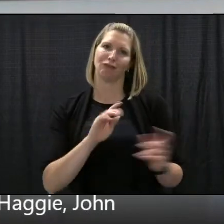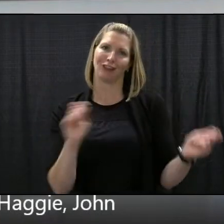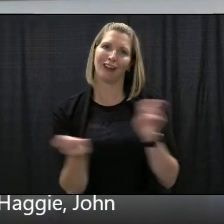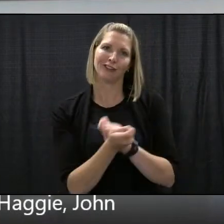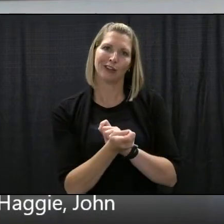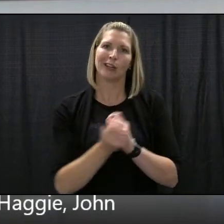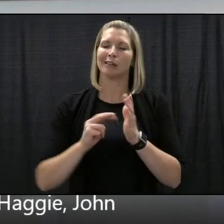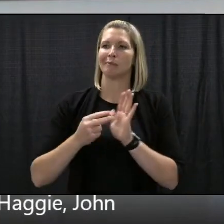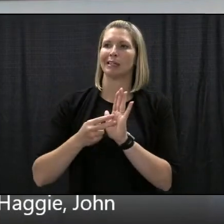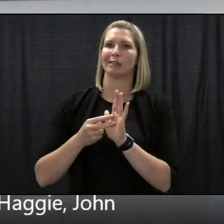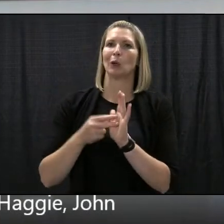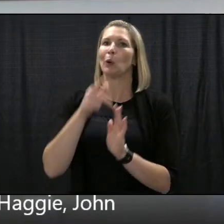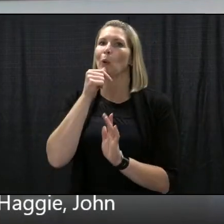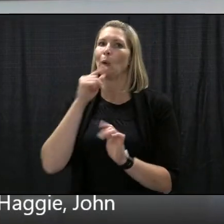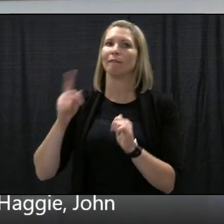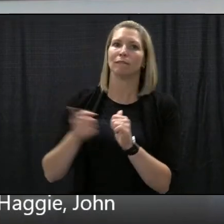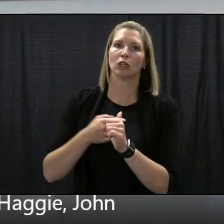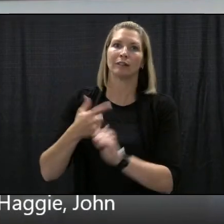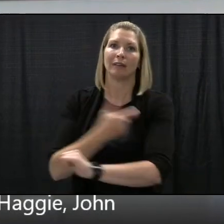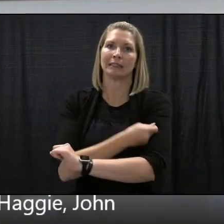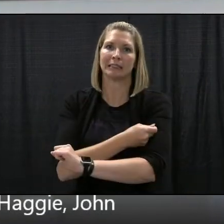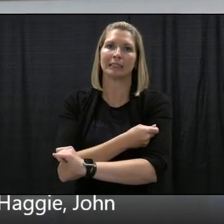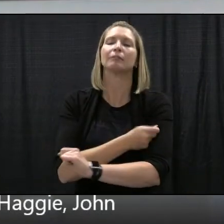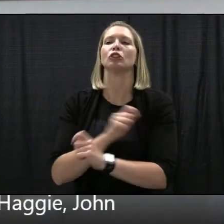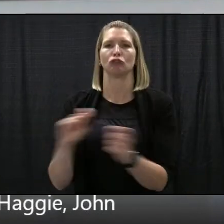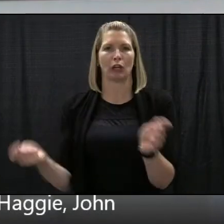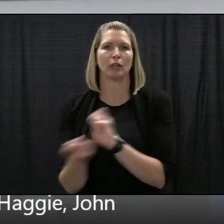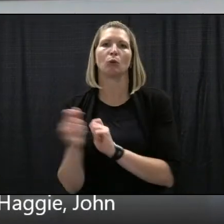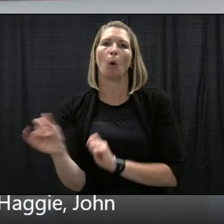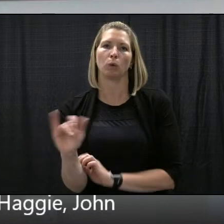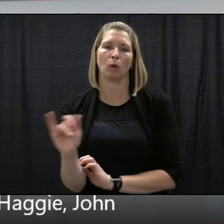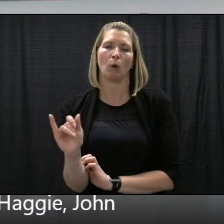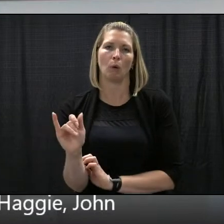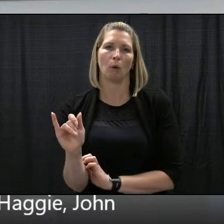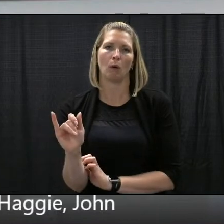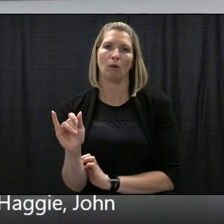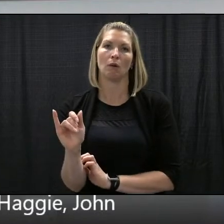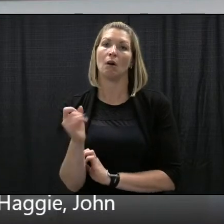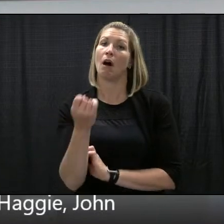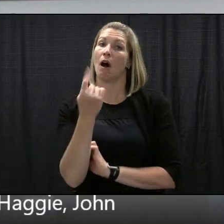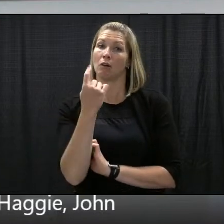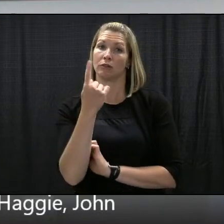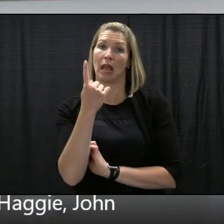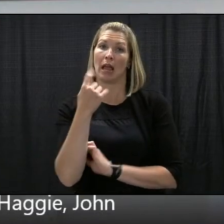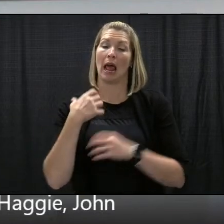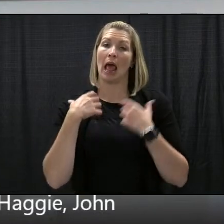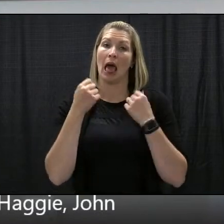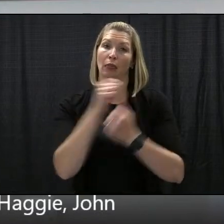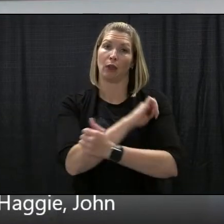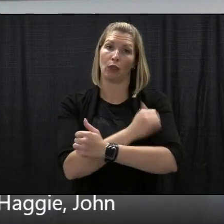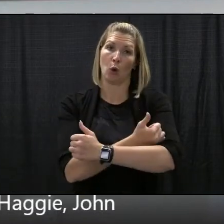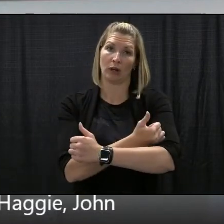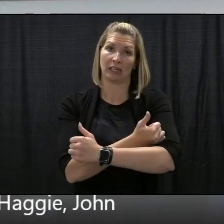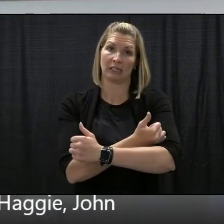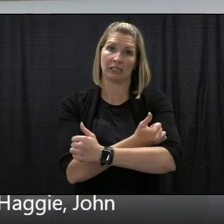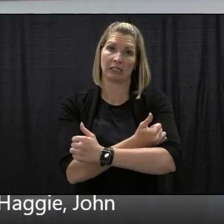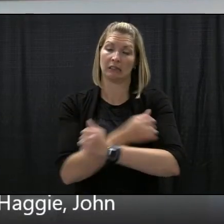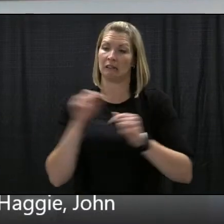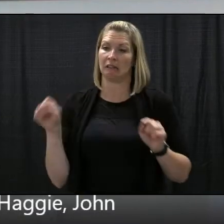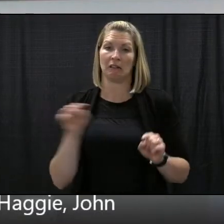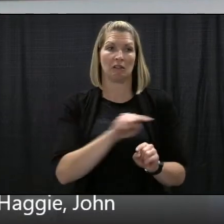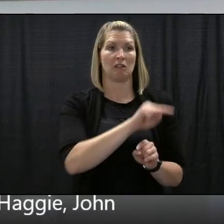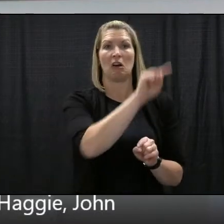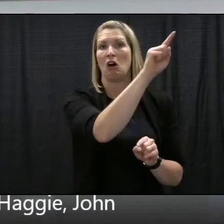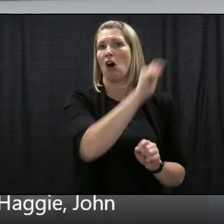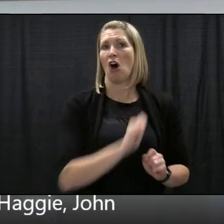very keen to get their second dose, and the RHAs are adding more clinics pretty well every day or every second